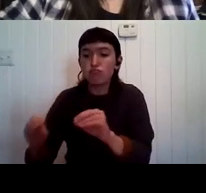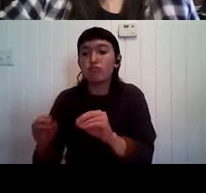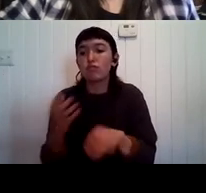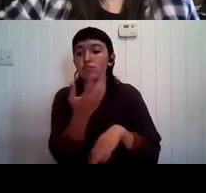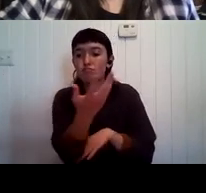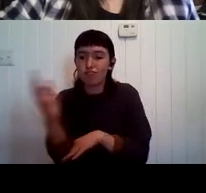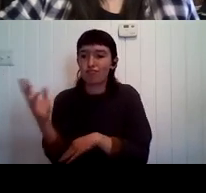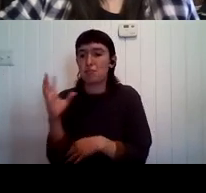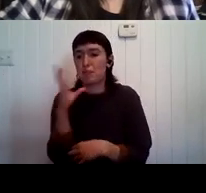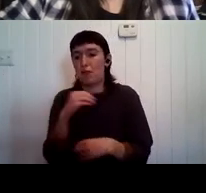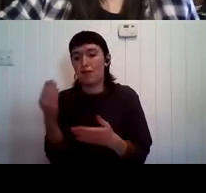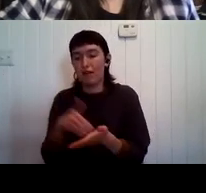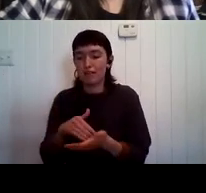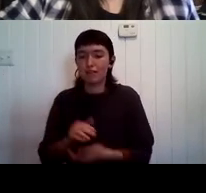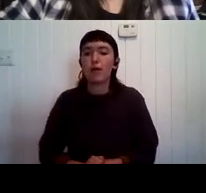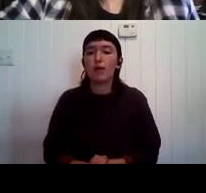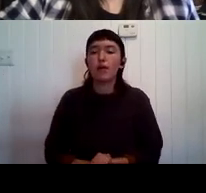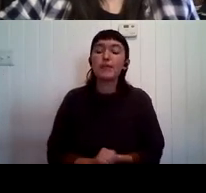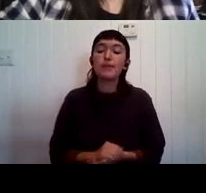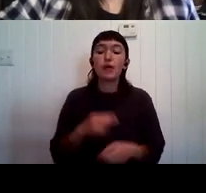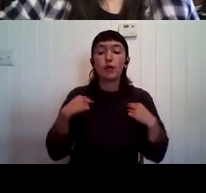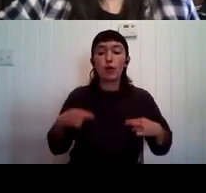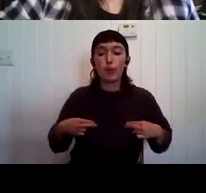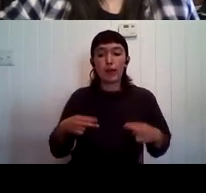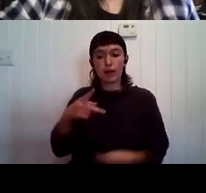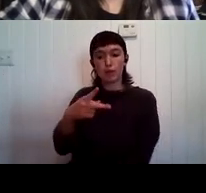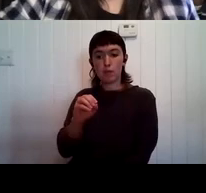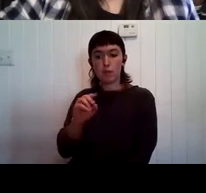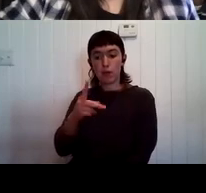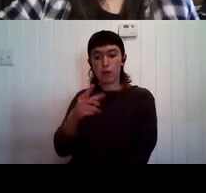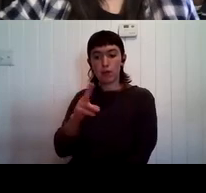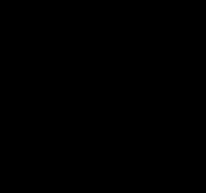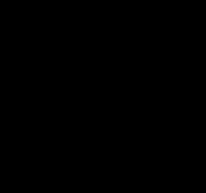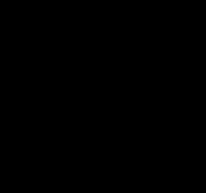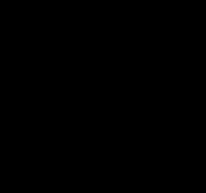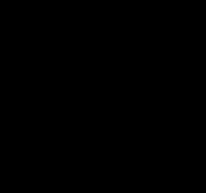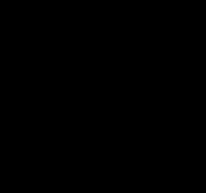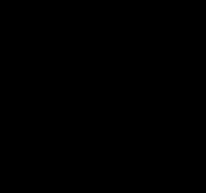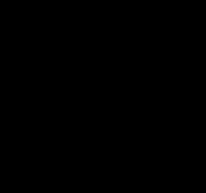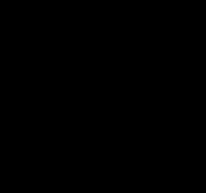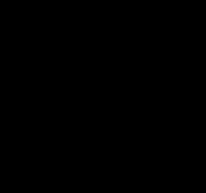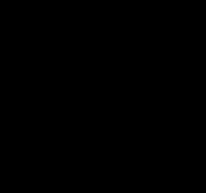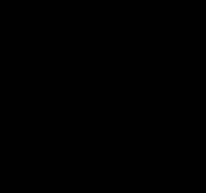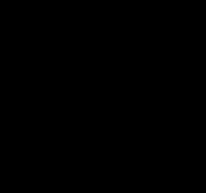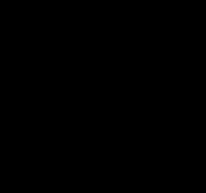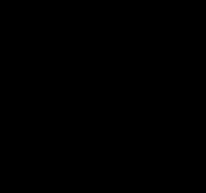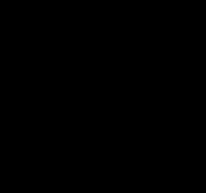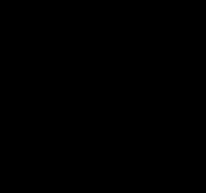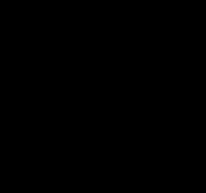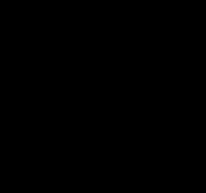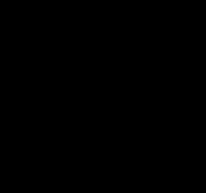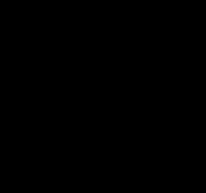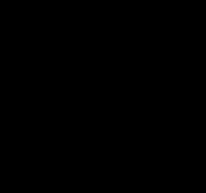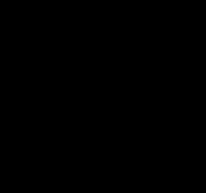this planet, right? So rather than building out, we need to think about building up, if that makes